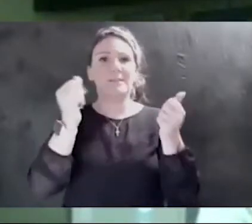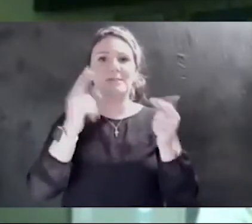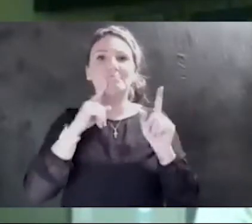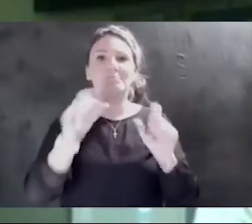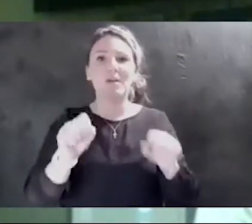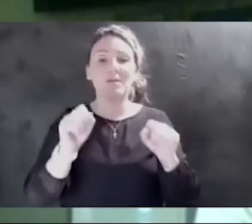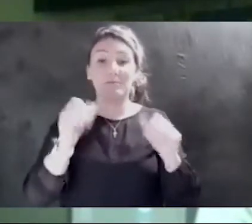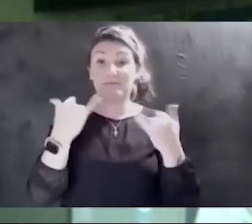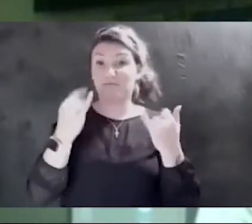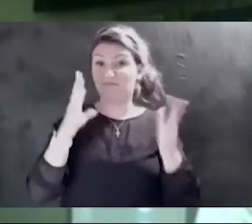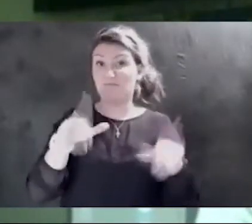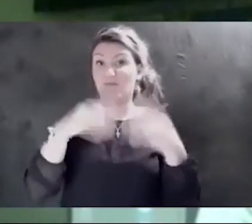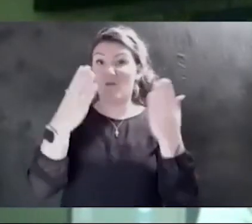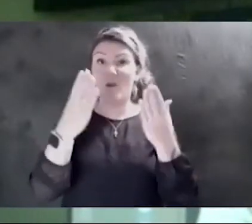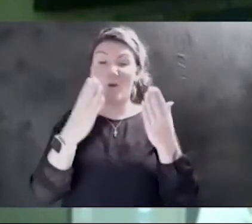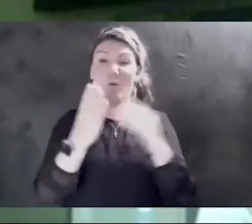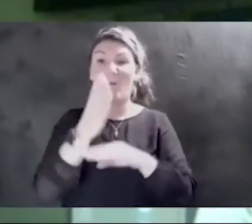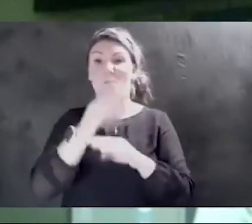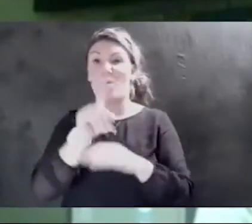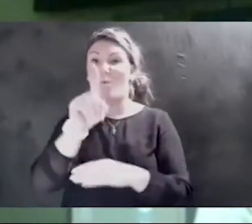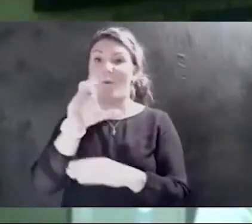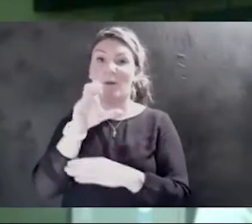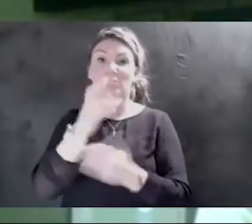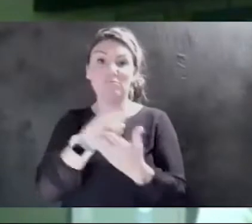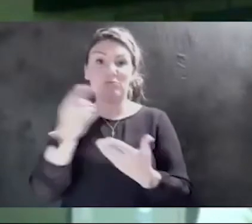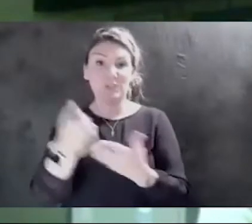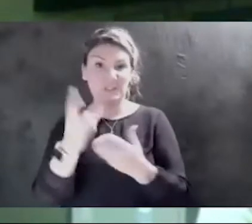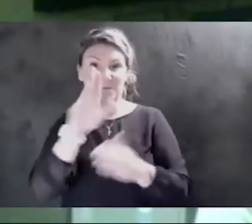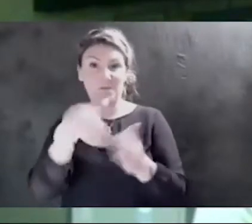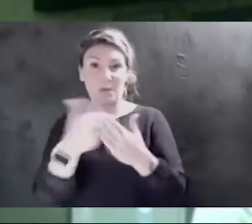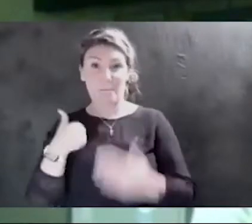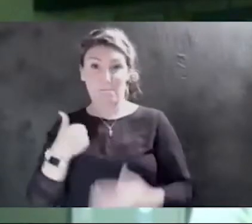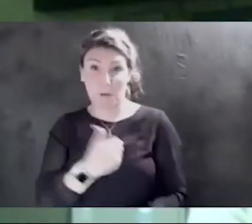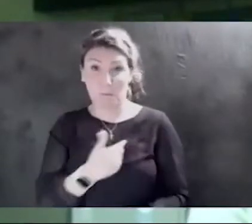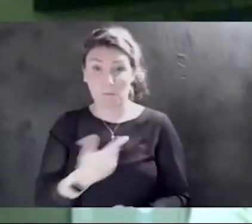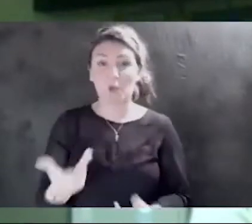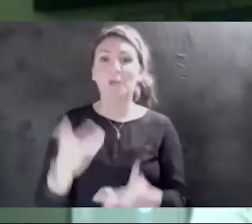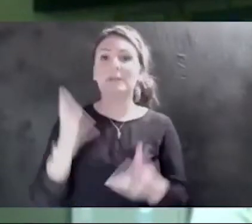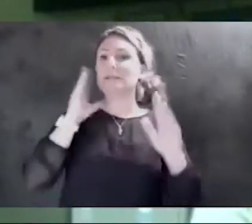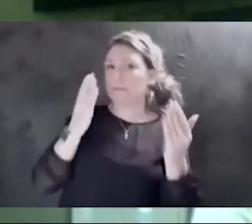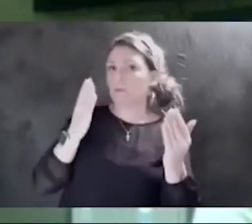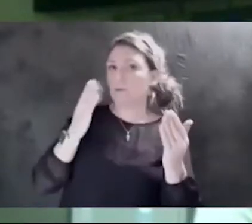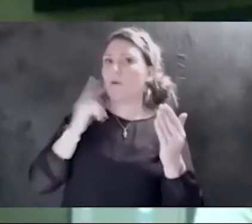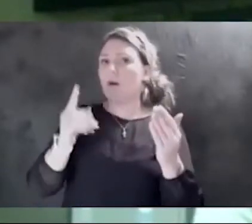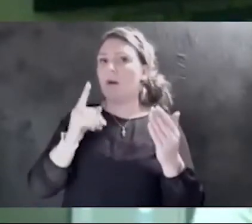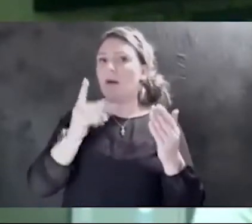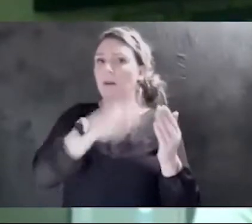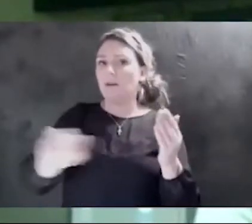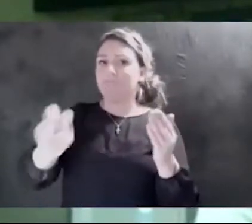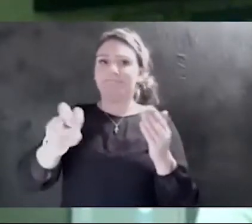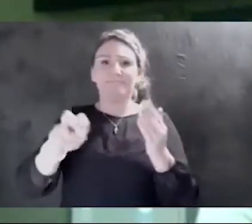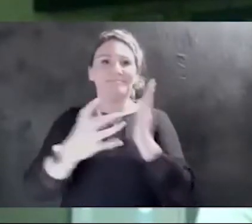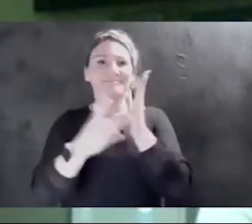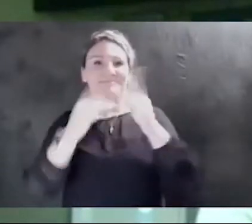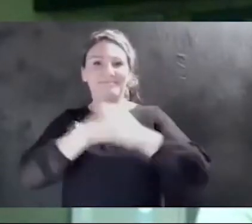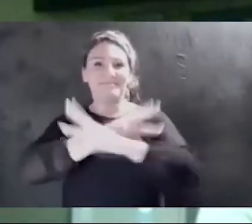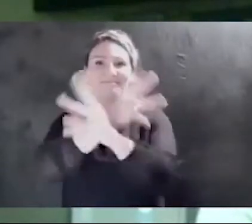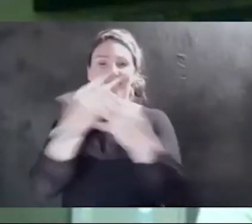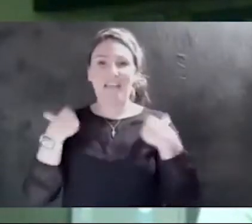than 100 resources to our members. Similarly, the move to telehealth as a result of the